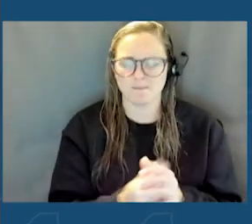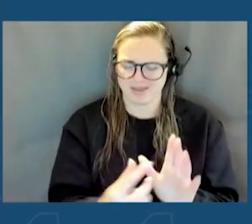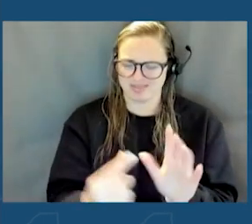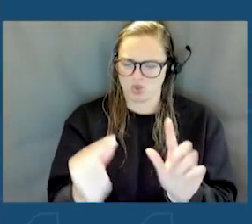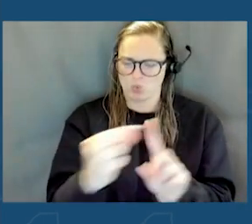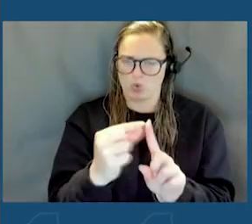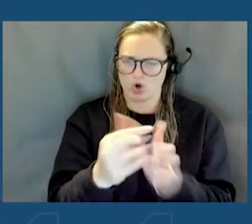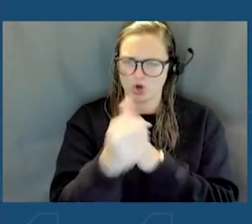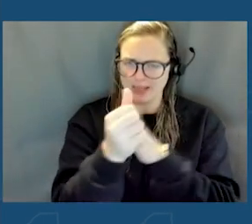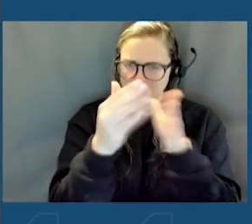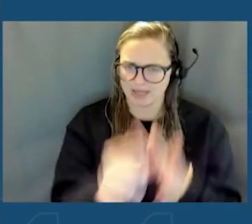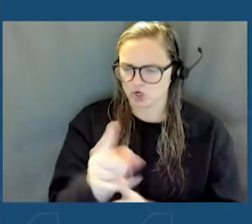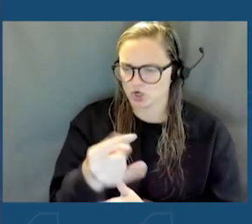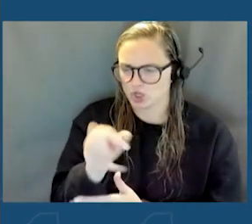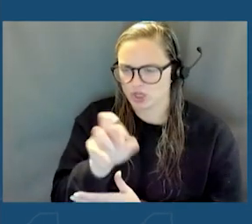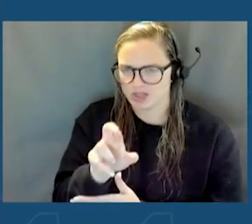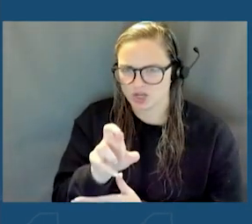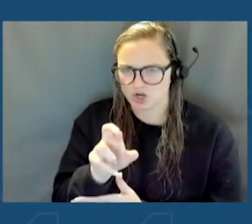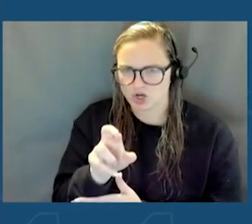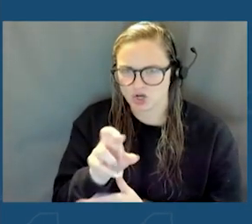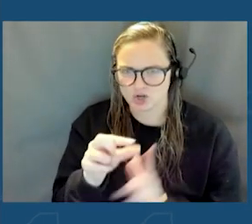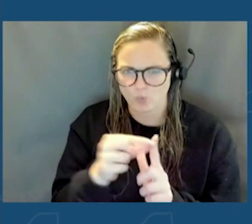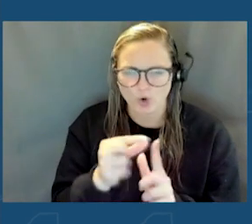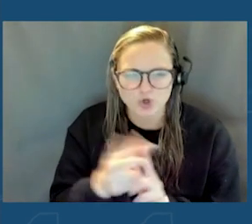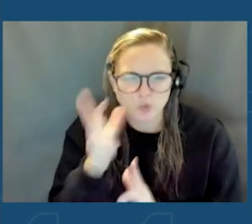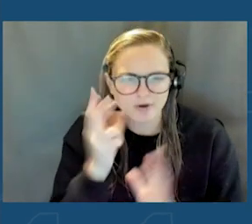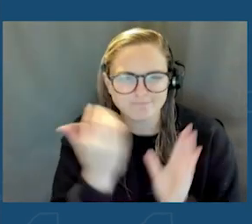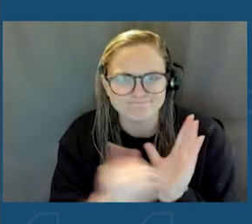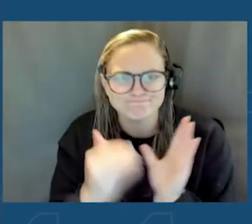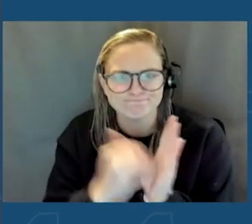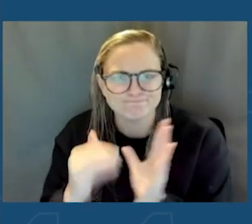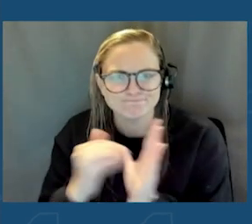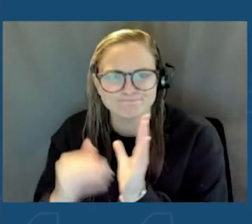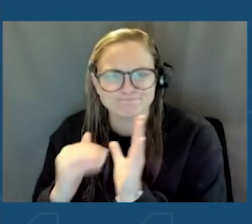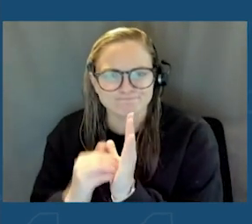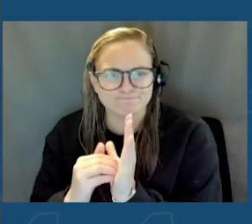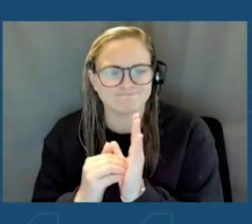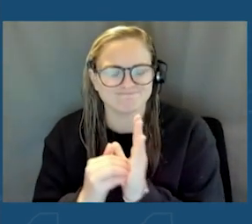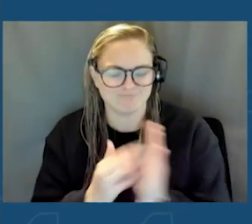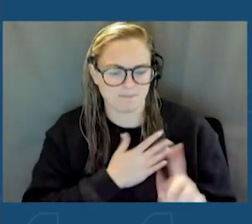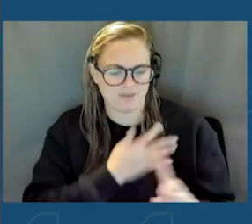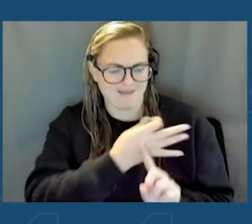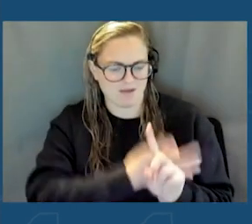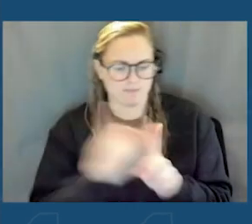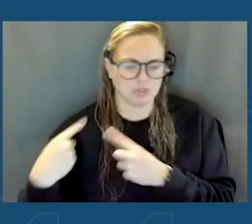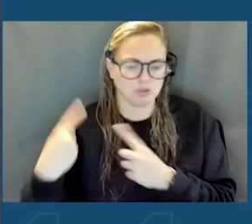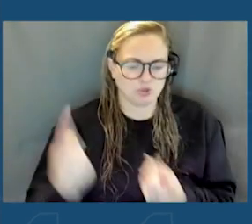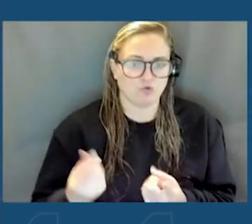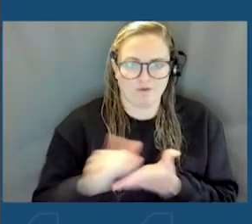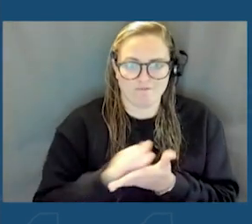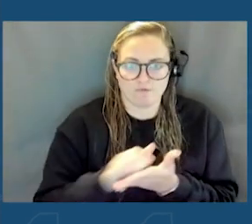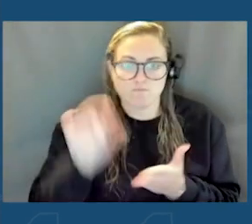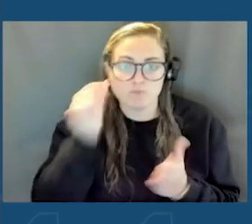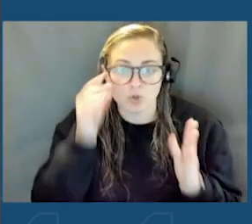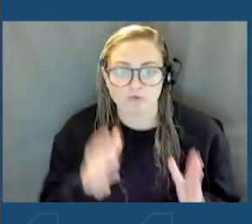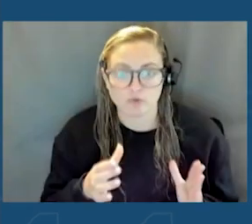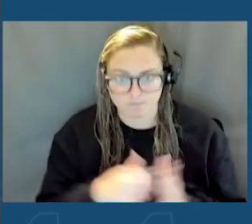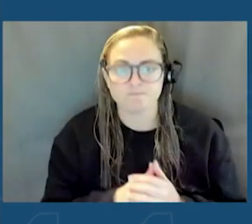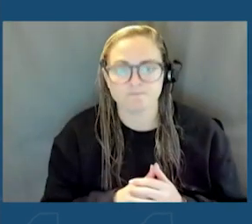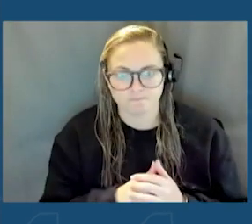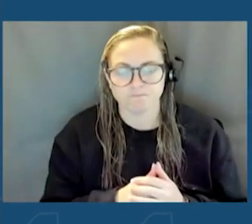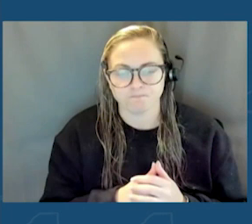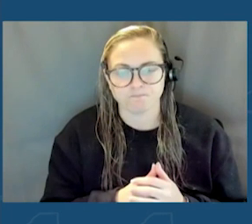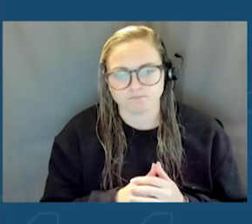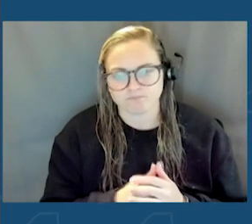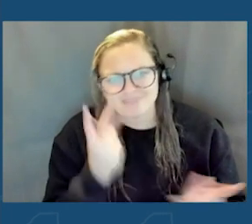gets thrown around a lot. But I had a chance in my 9 months as the governor of the state of New York to see leadership